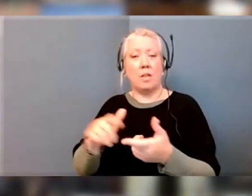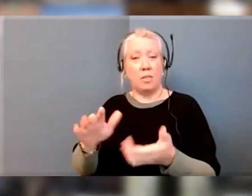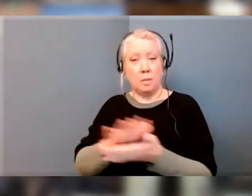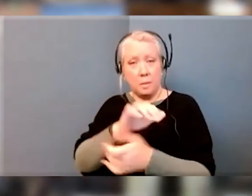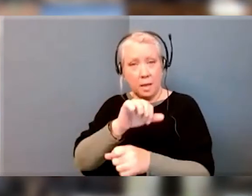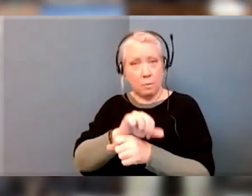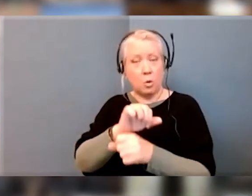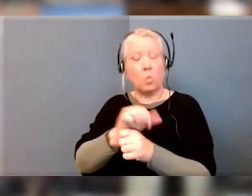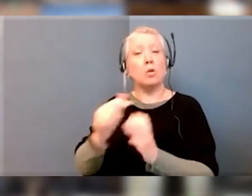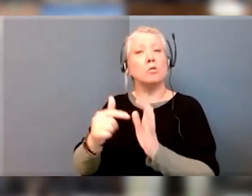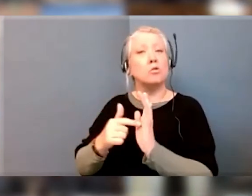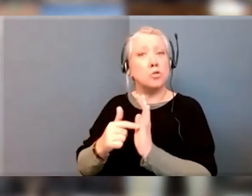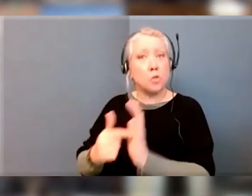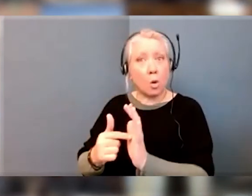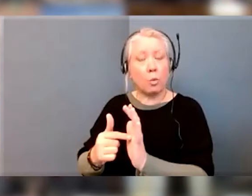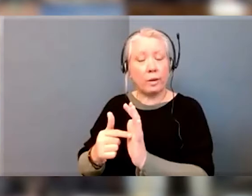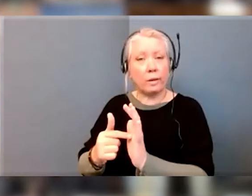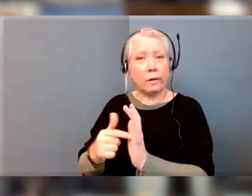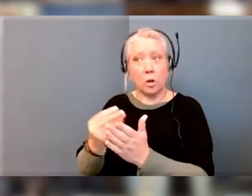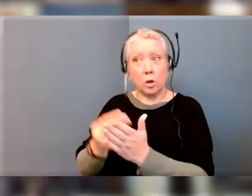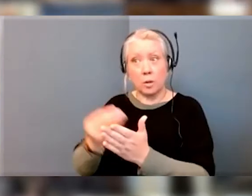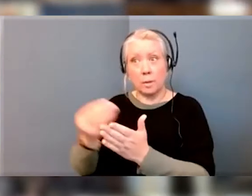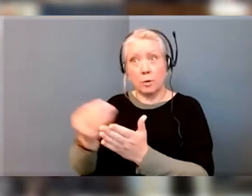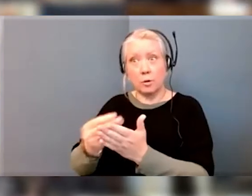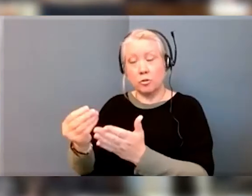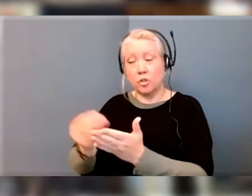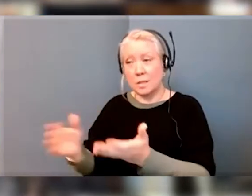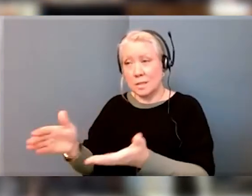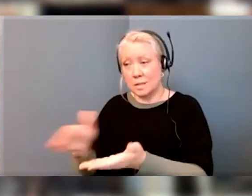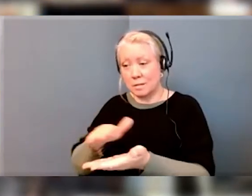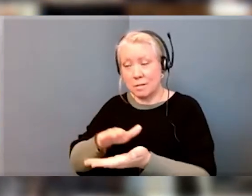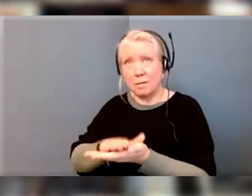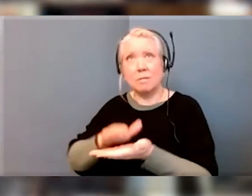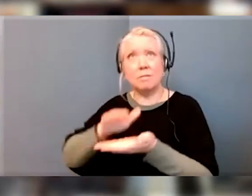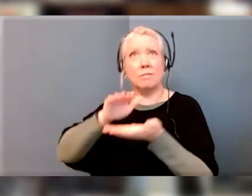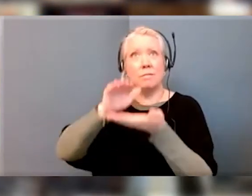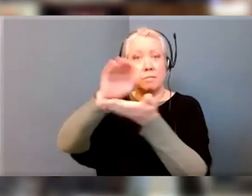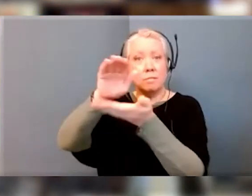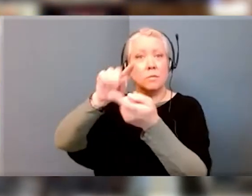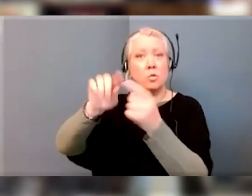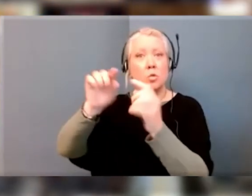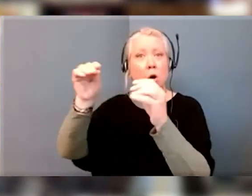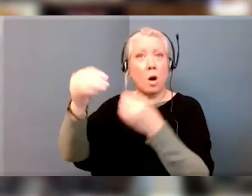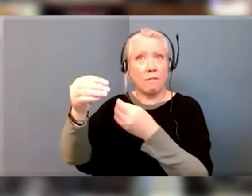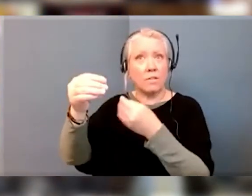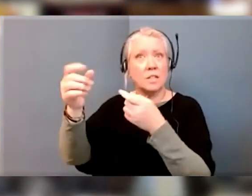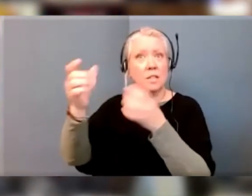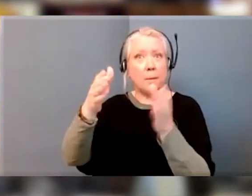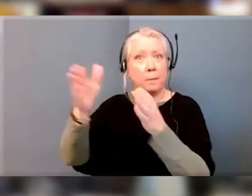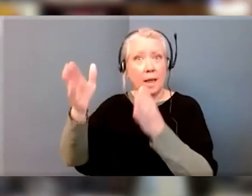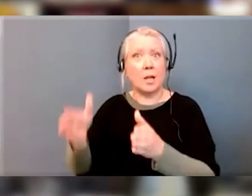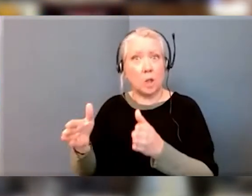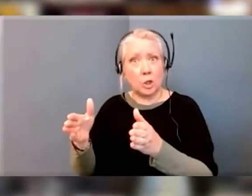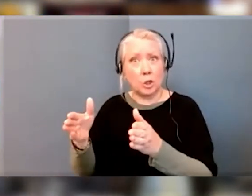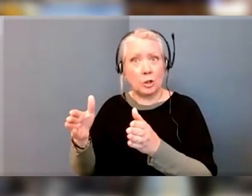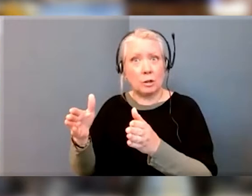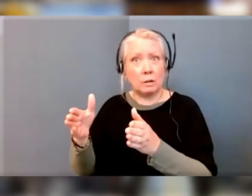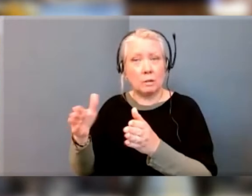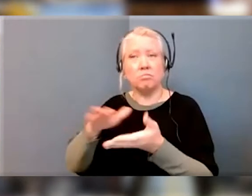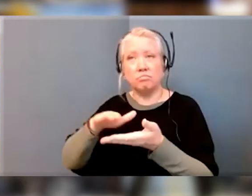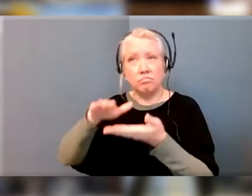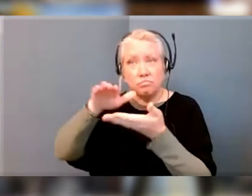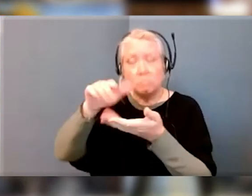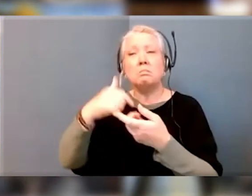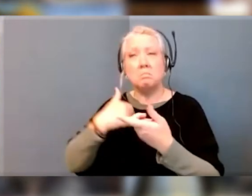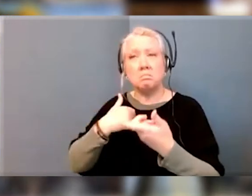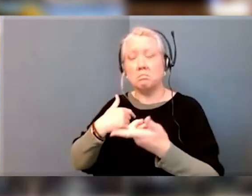documentation to our office, whichever planner you have, that shows that you've spent those funds,